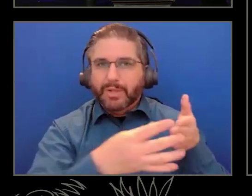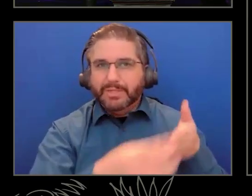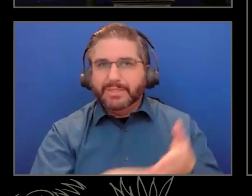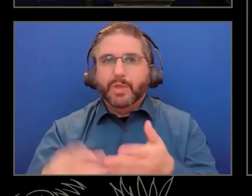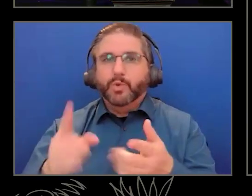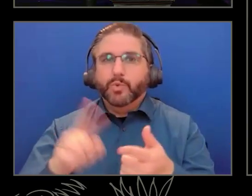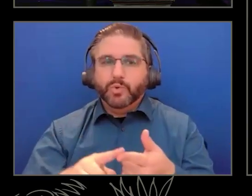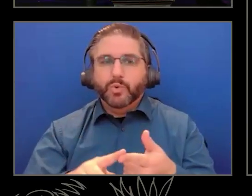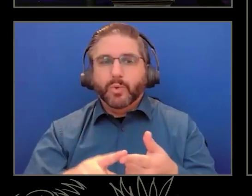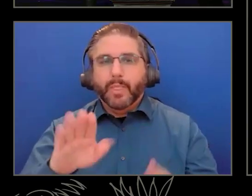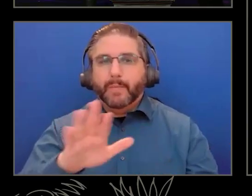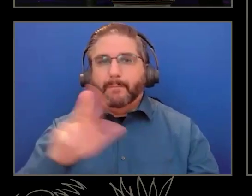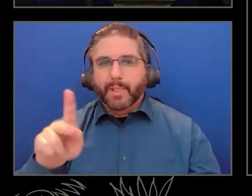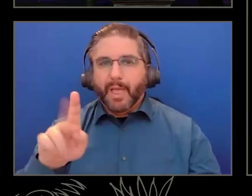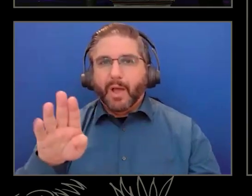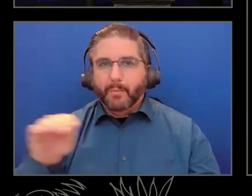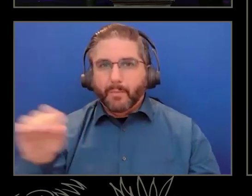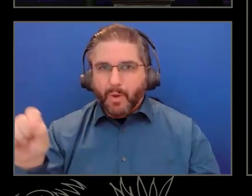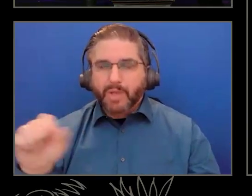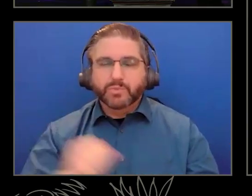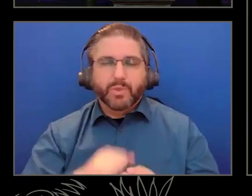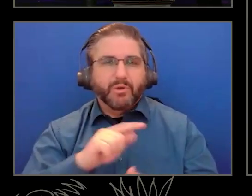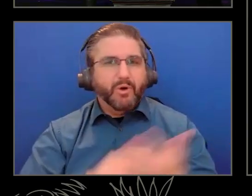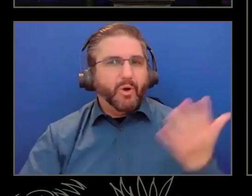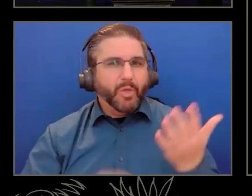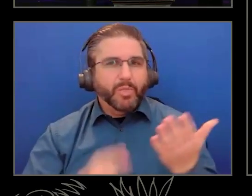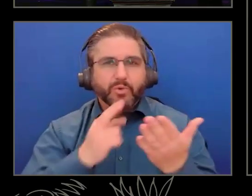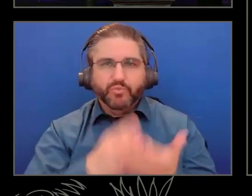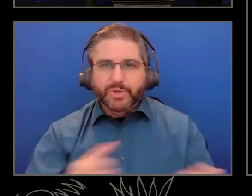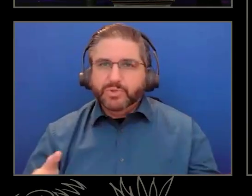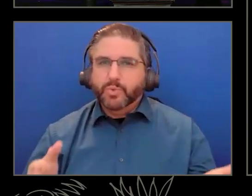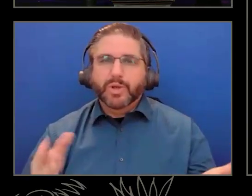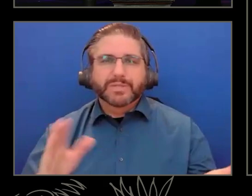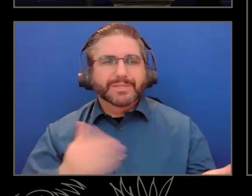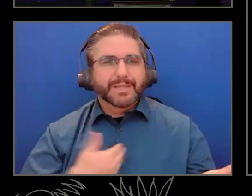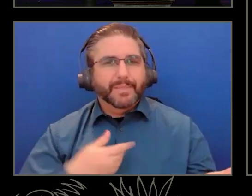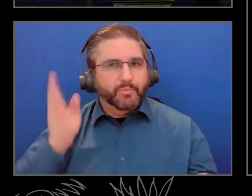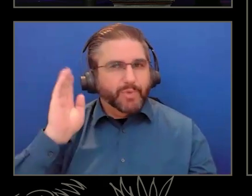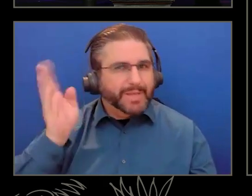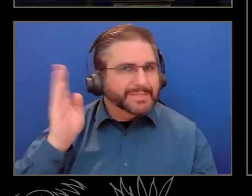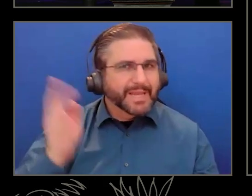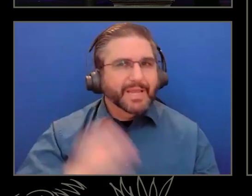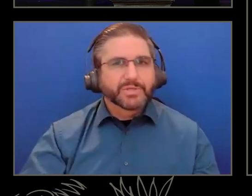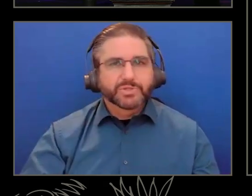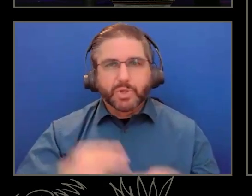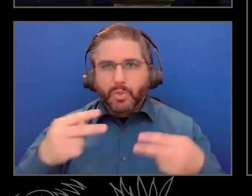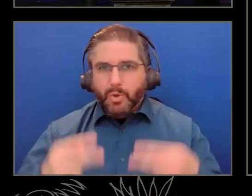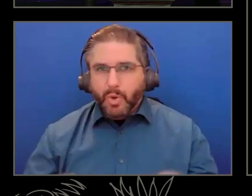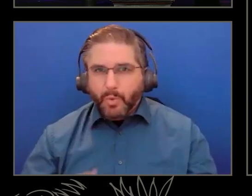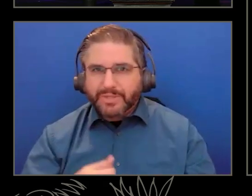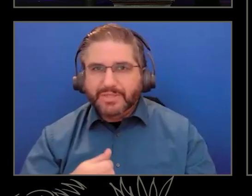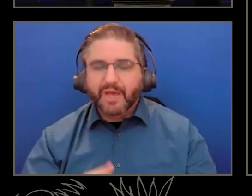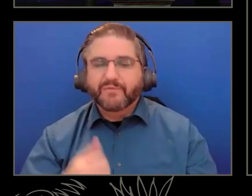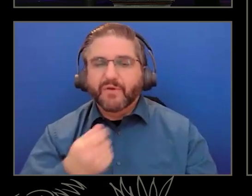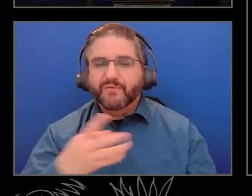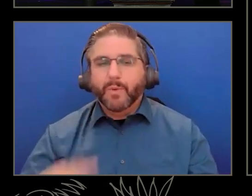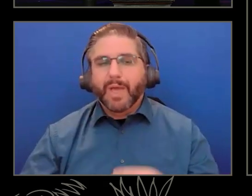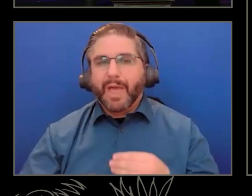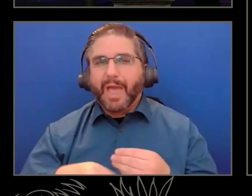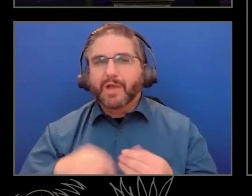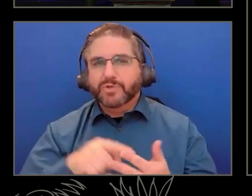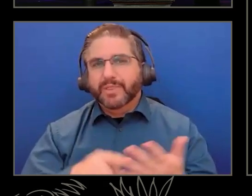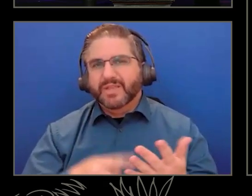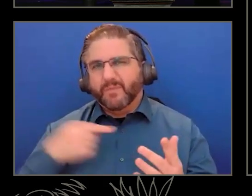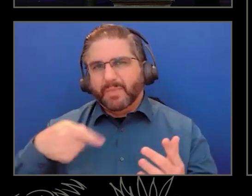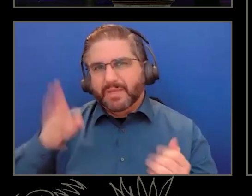the blog post with all the resources and the presentations, the code, and few extra thoughts from this talk, like